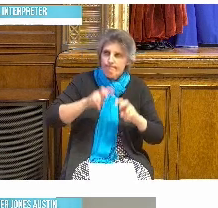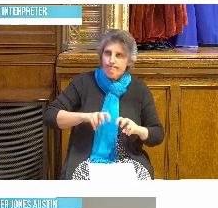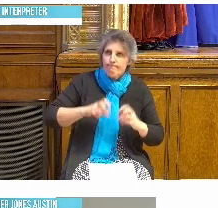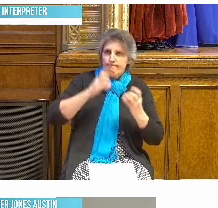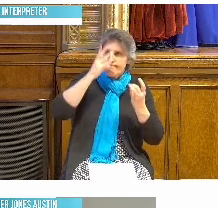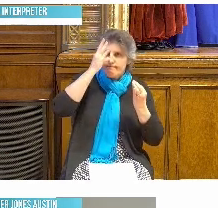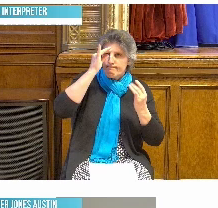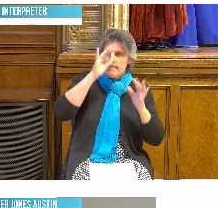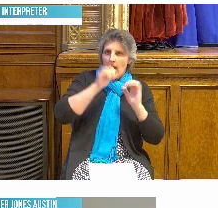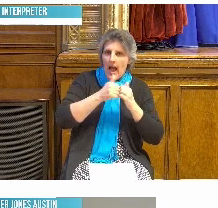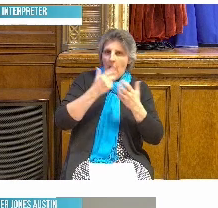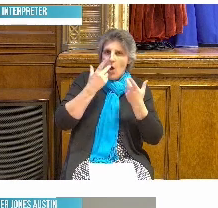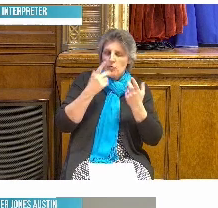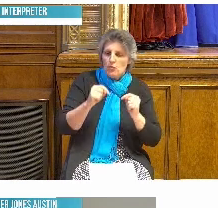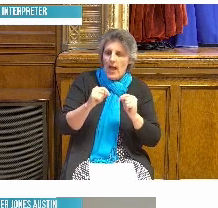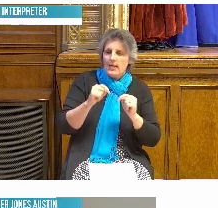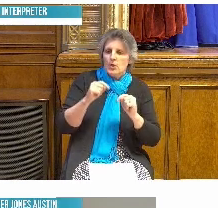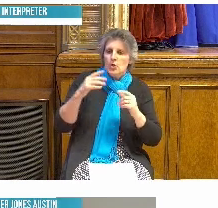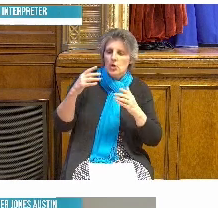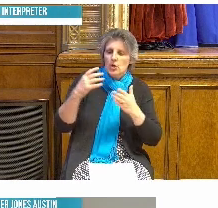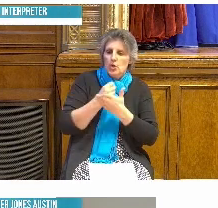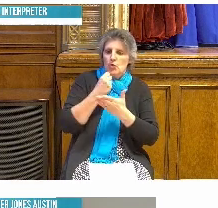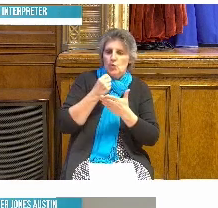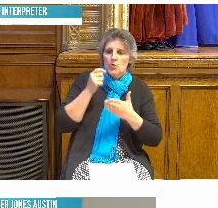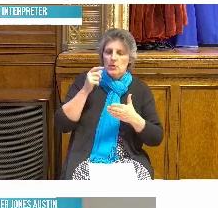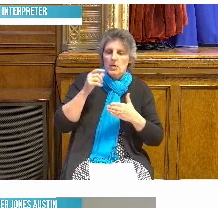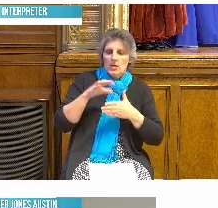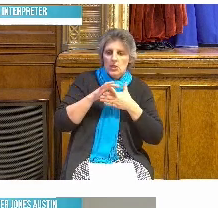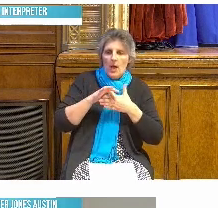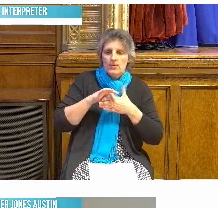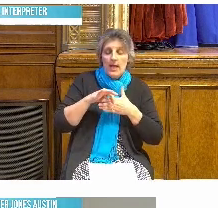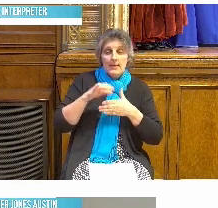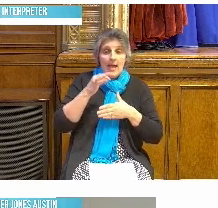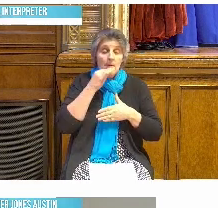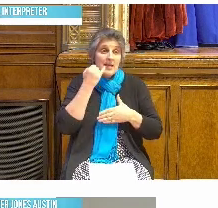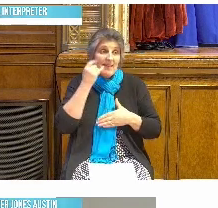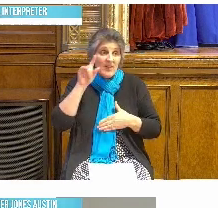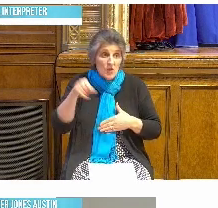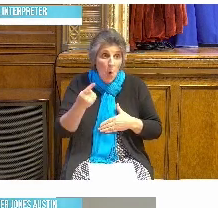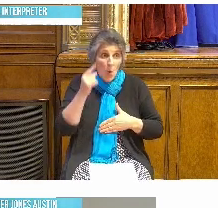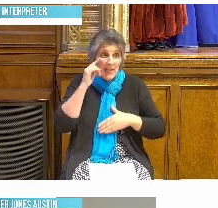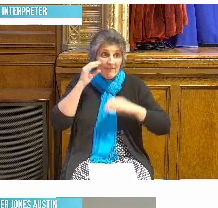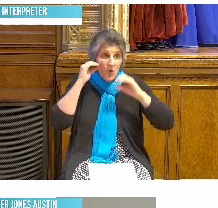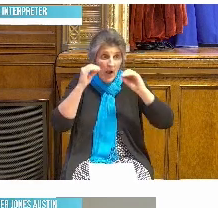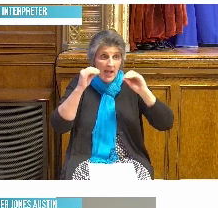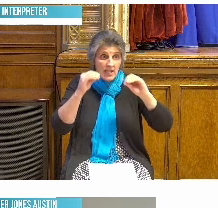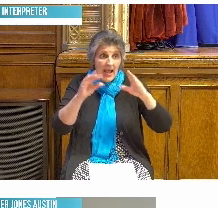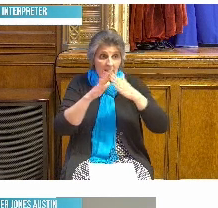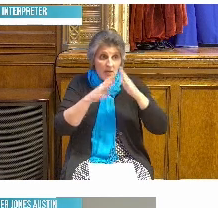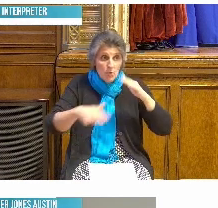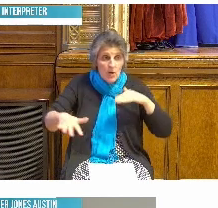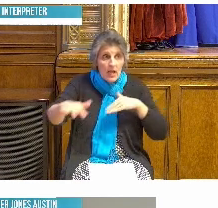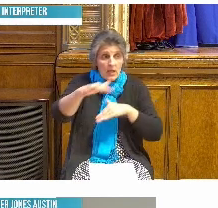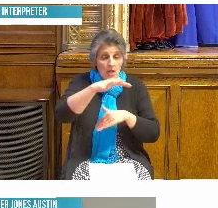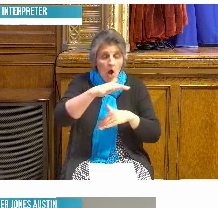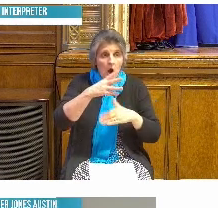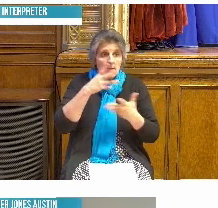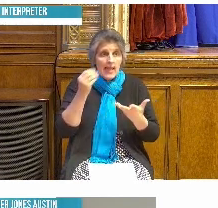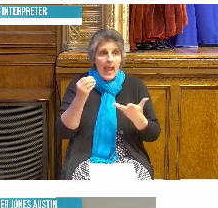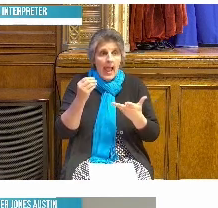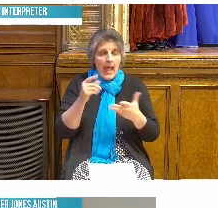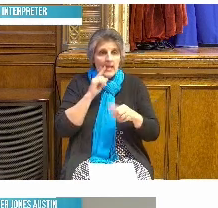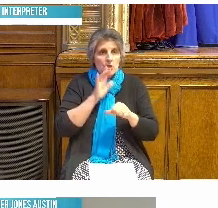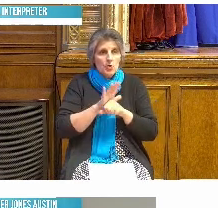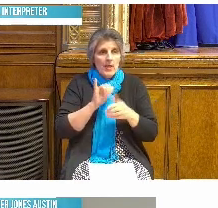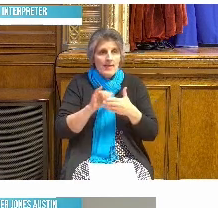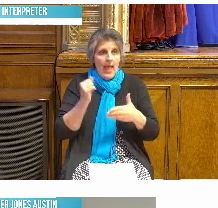we are trying to use subject matter experts. If it is wholly for the sake of educating the community at large, and making sure